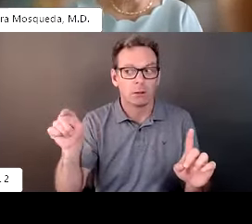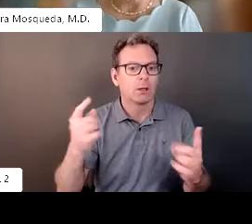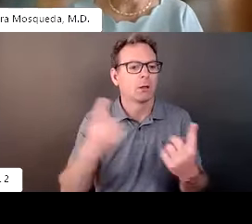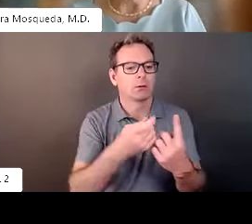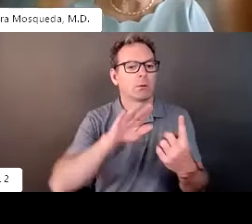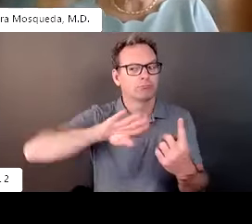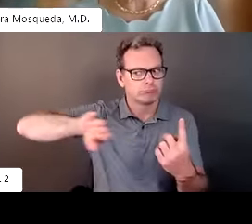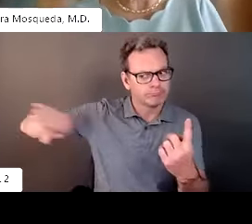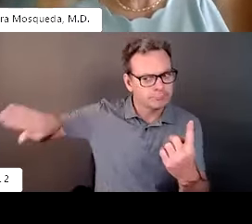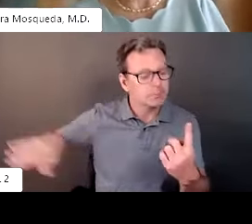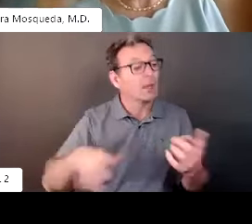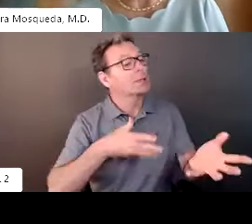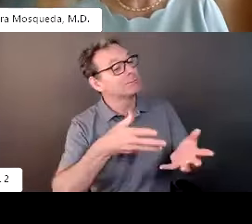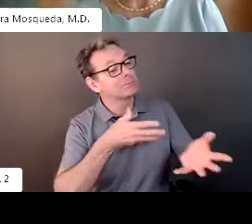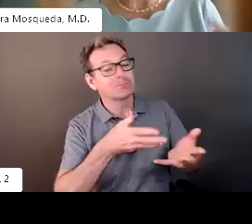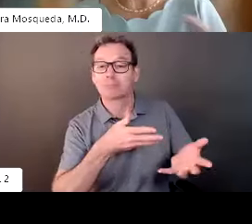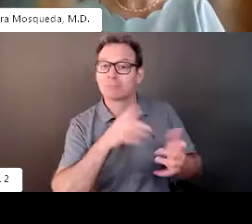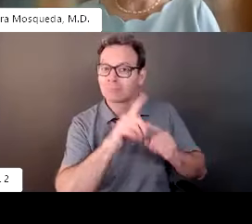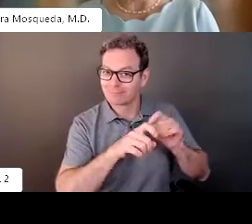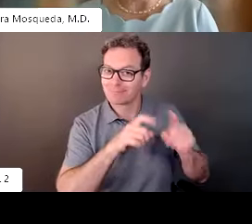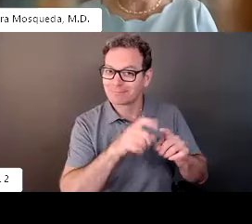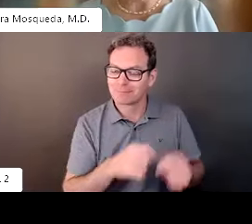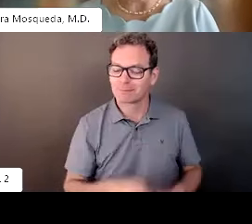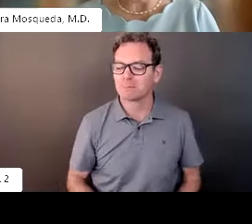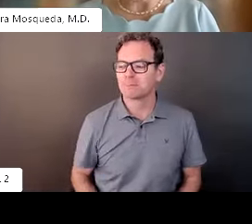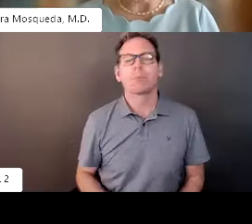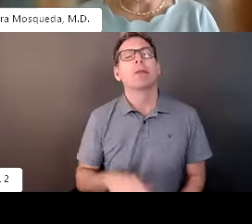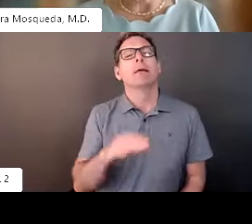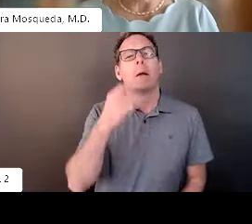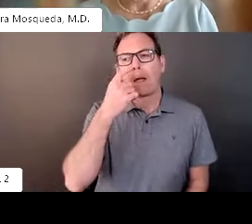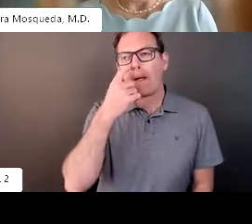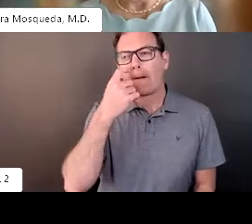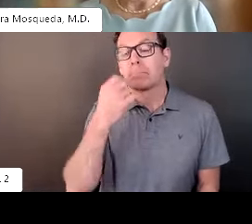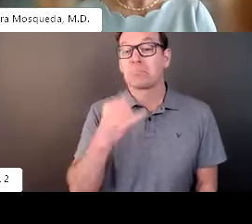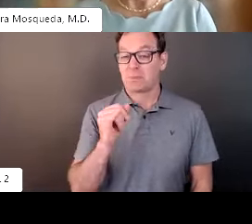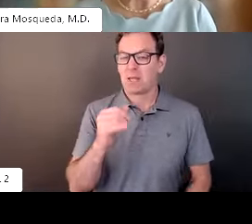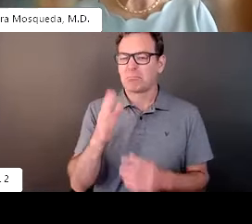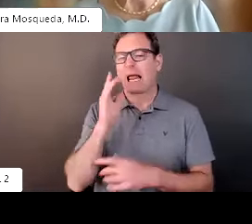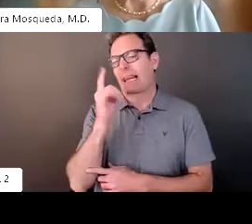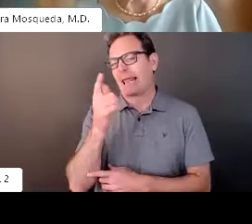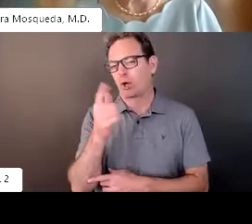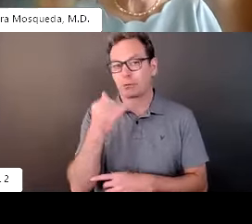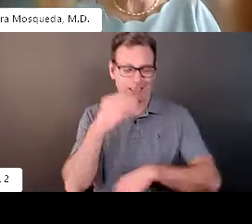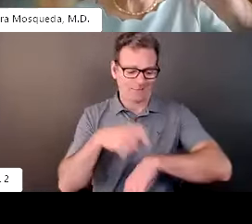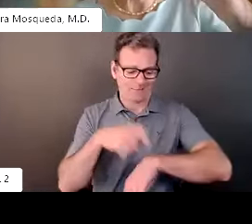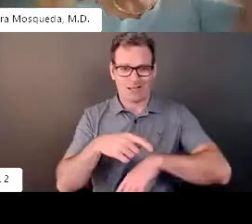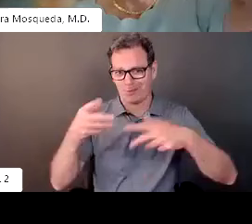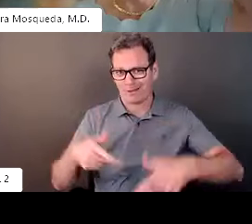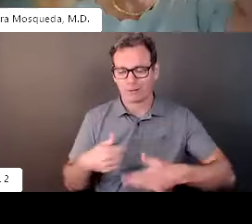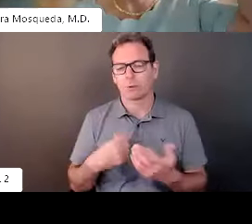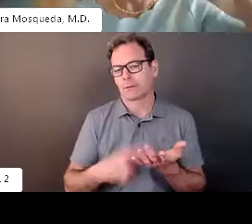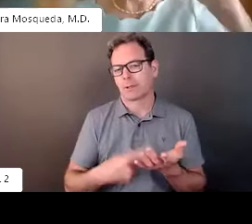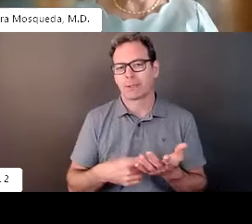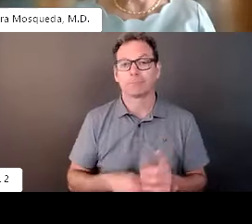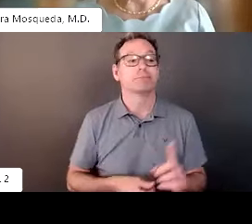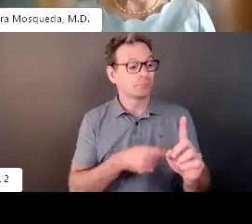time later, I'll be happy to talk about family members that don't believe the diagnosis. That's a whole nother